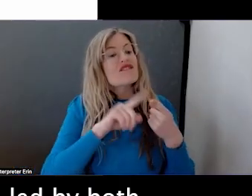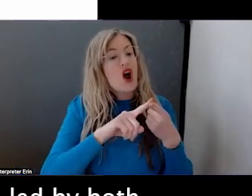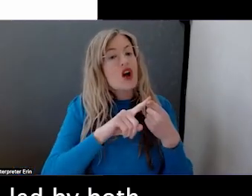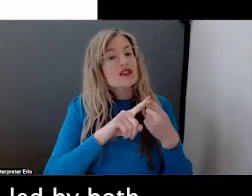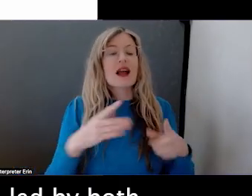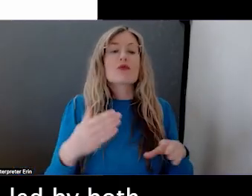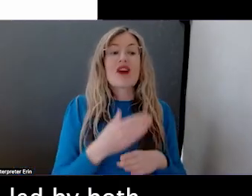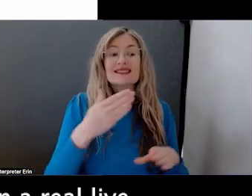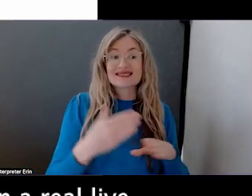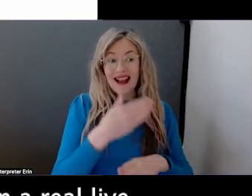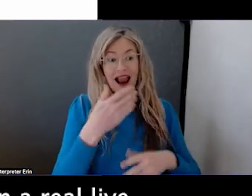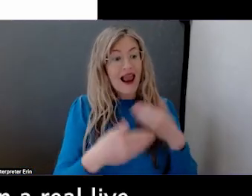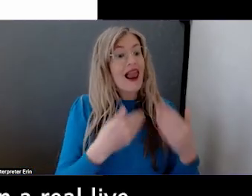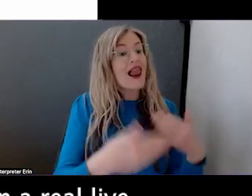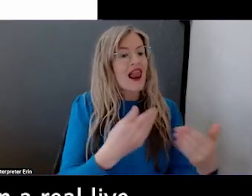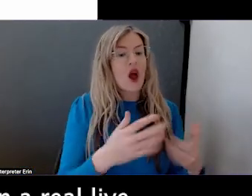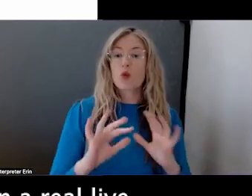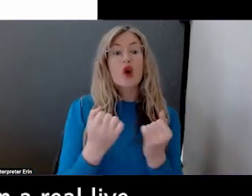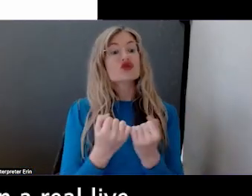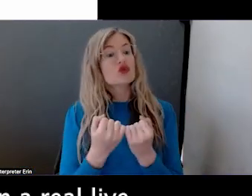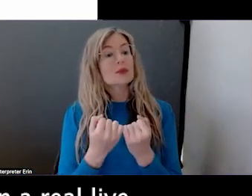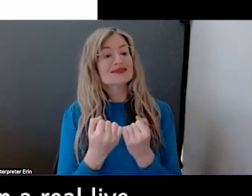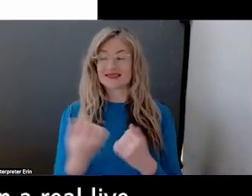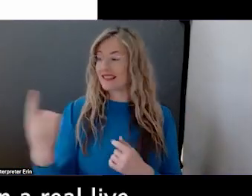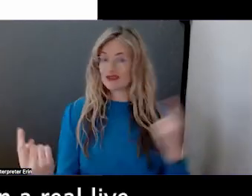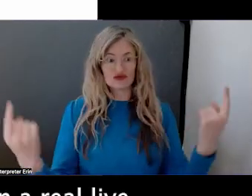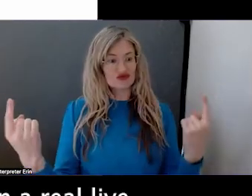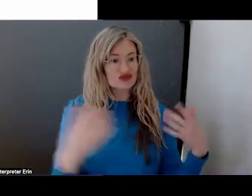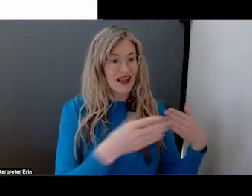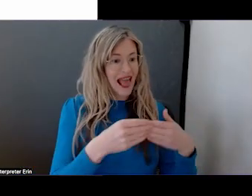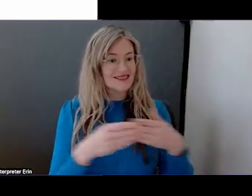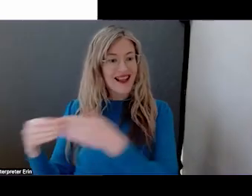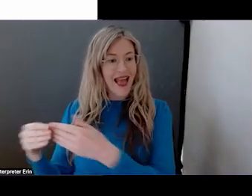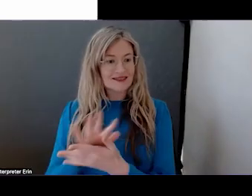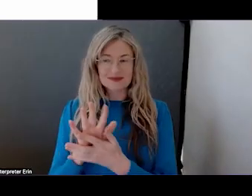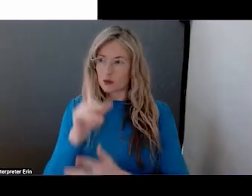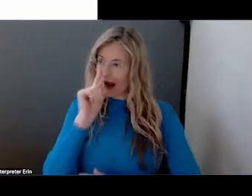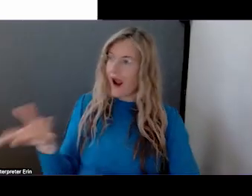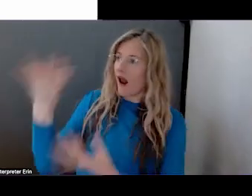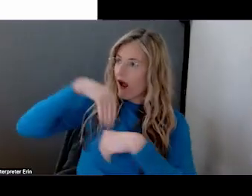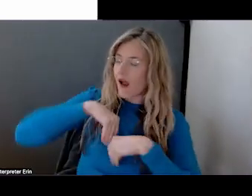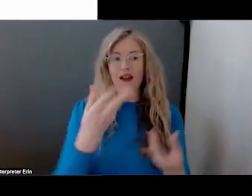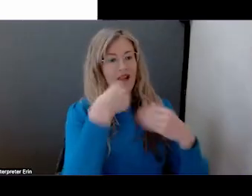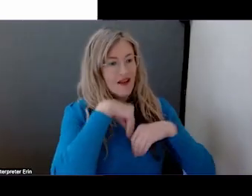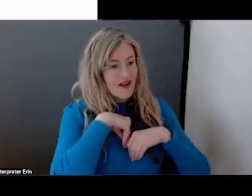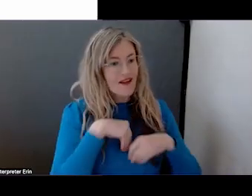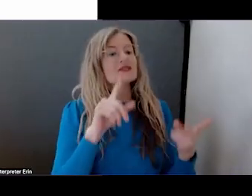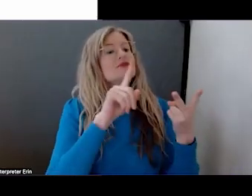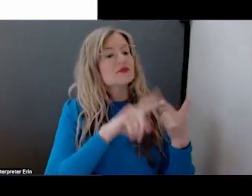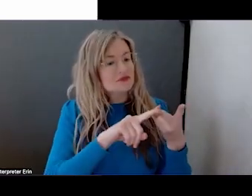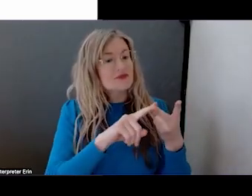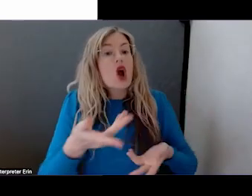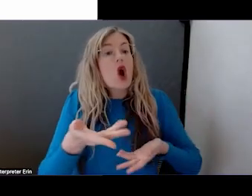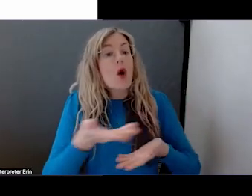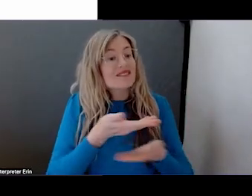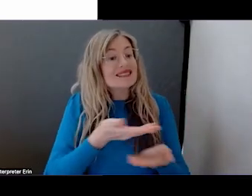workshops led by both partners so we could experience each other's practice in a real live sense. The second was a series of conversations and